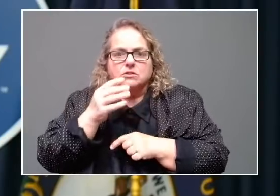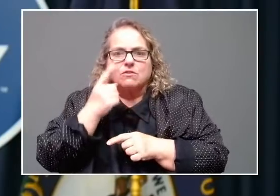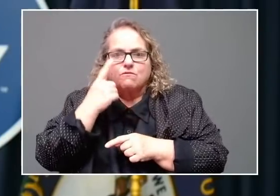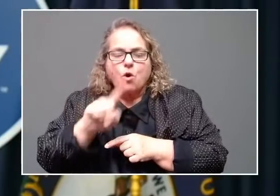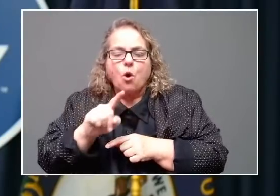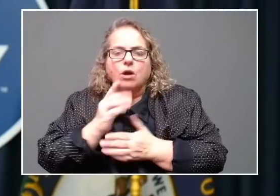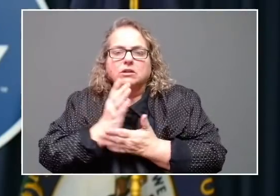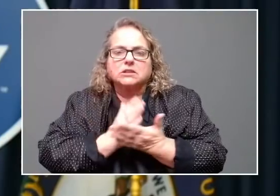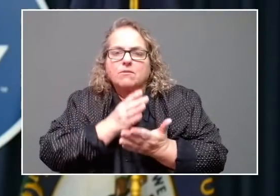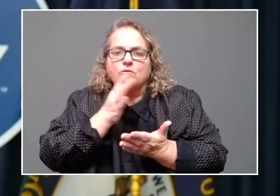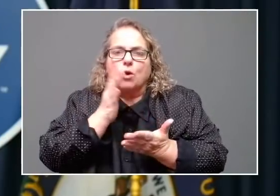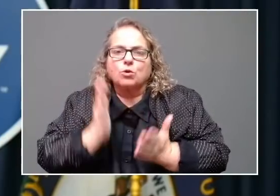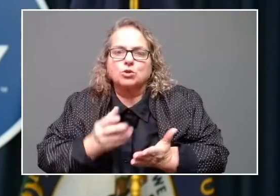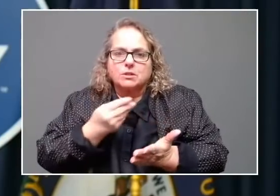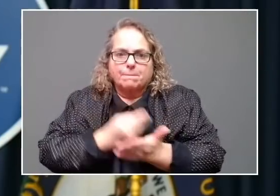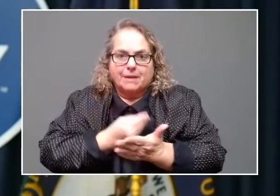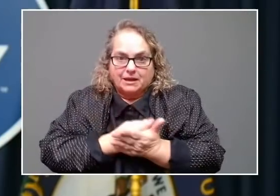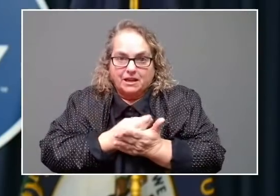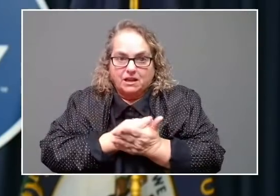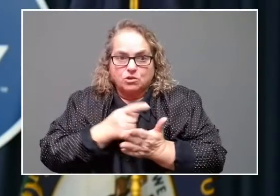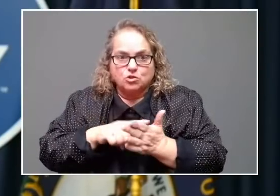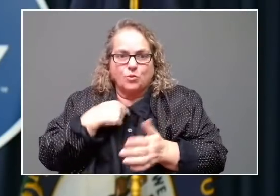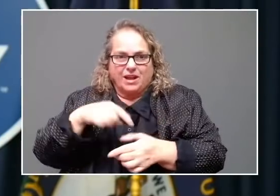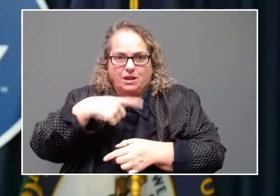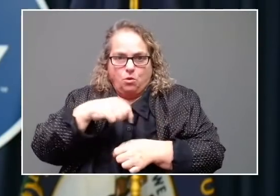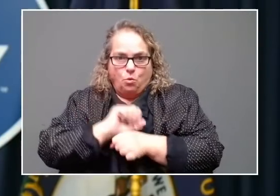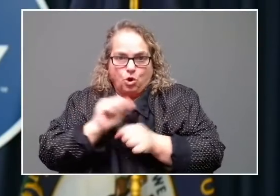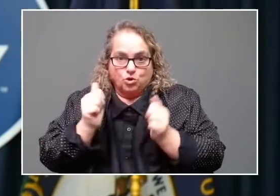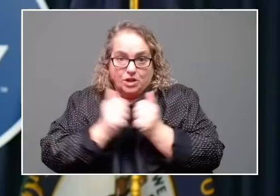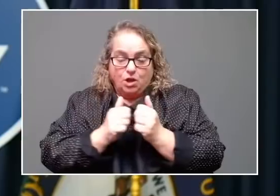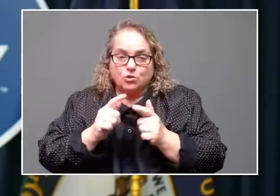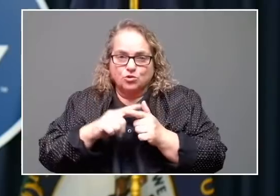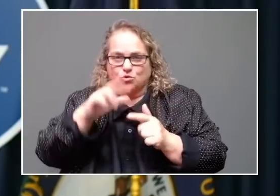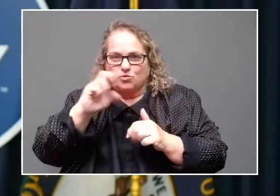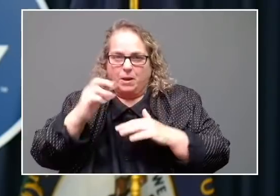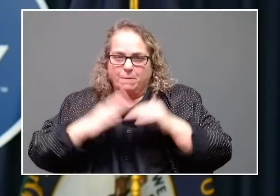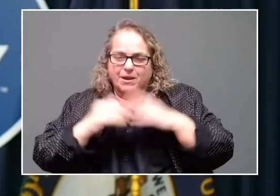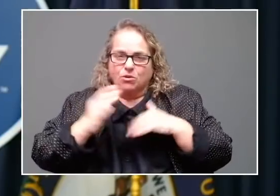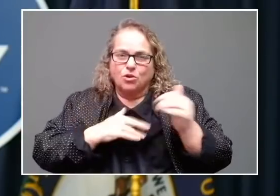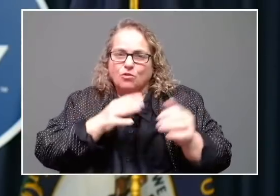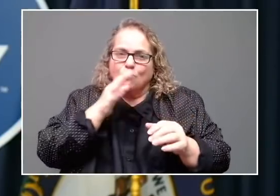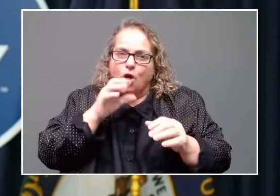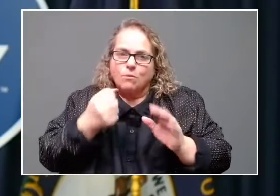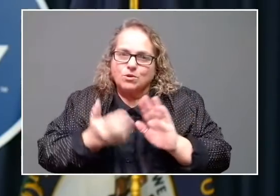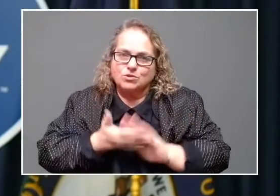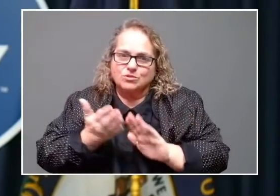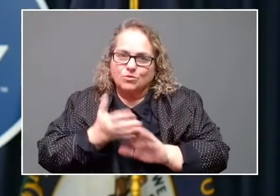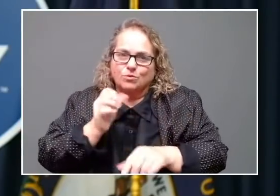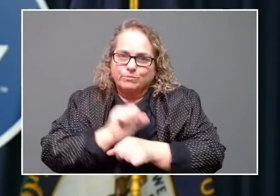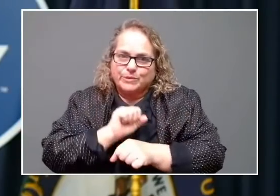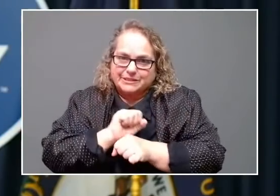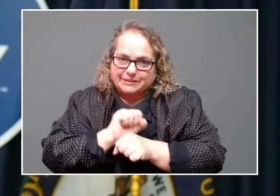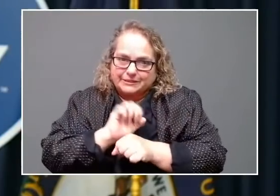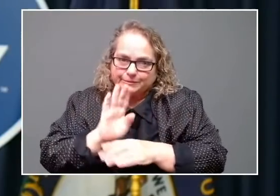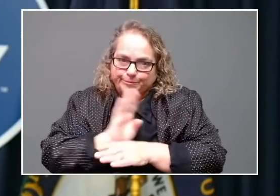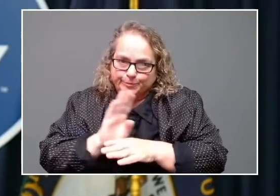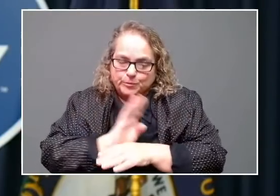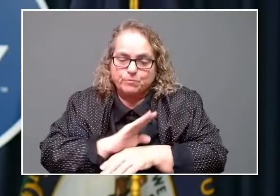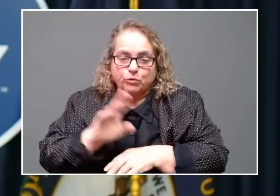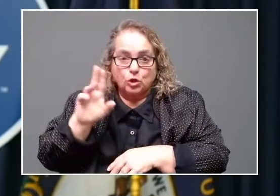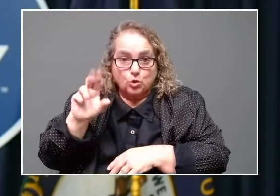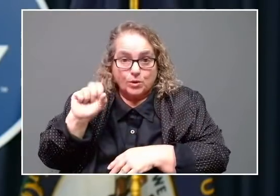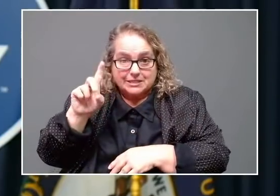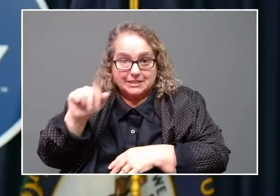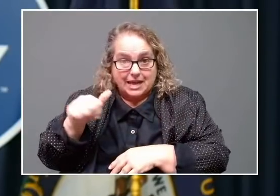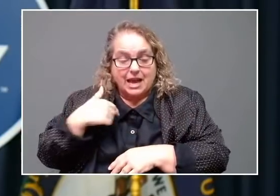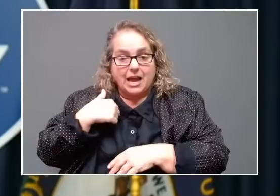counties as we work together to rebuild these operations. As of Tuesday, the USDA has released a new program for farmers